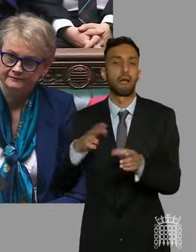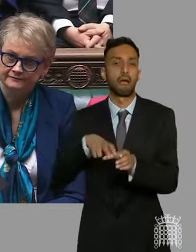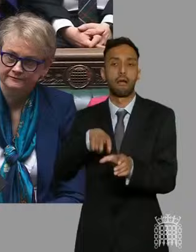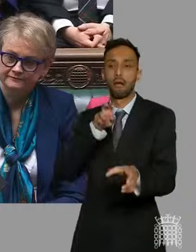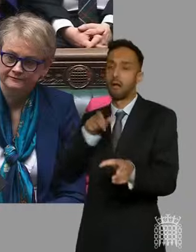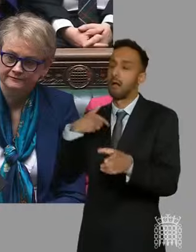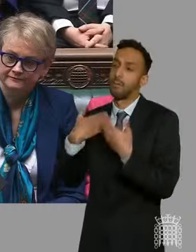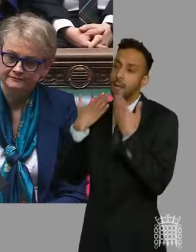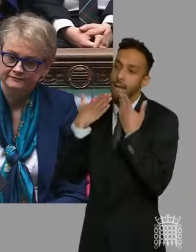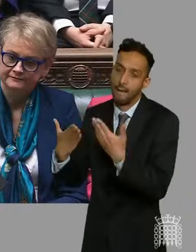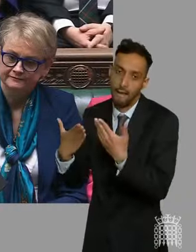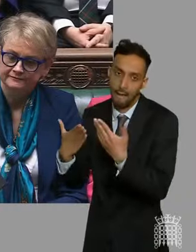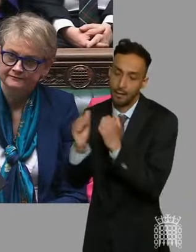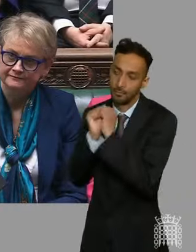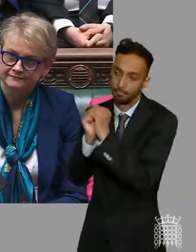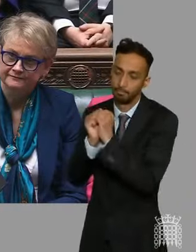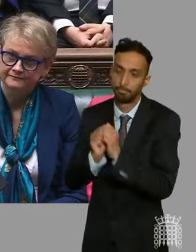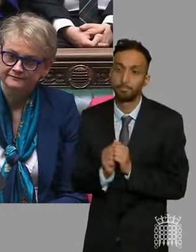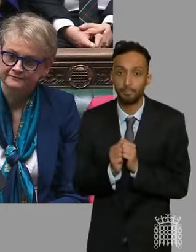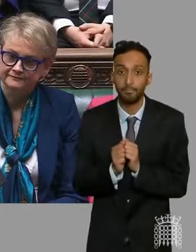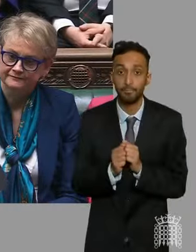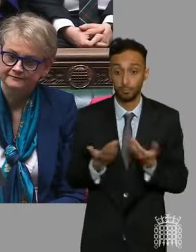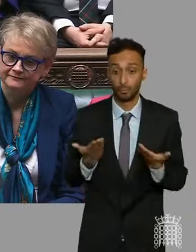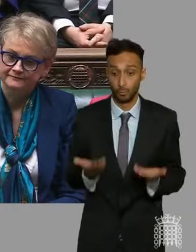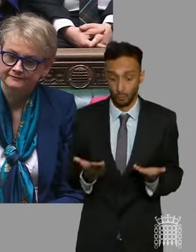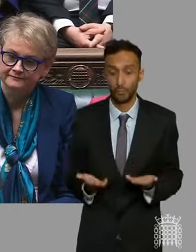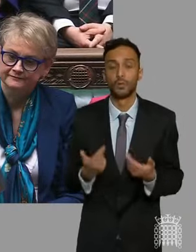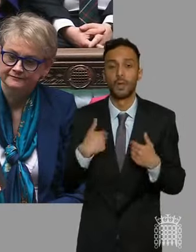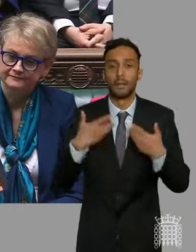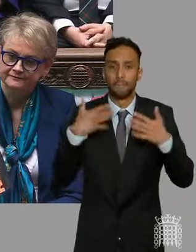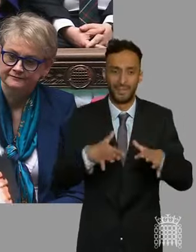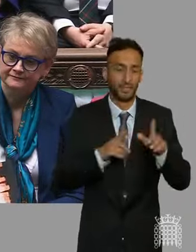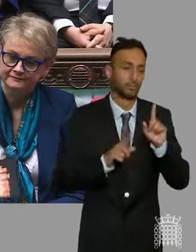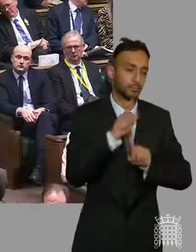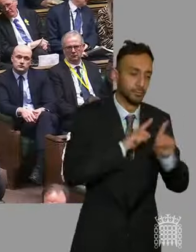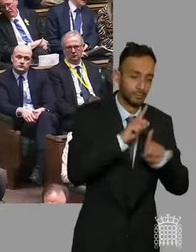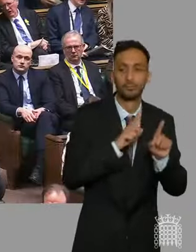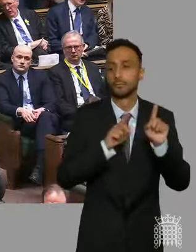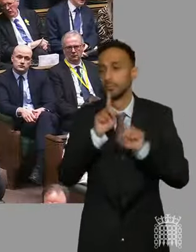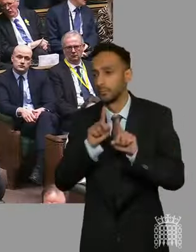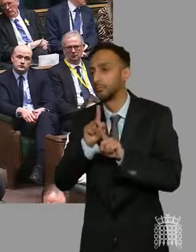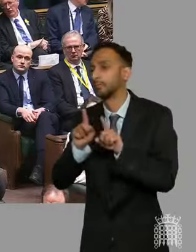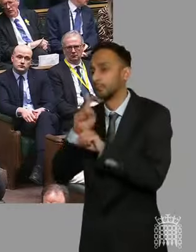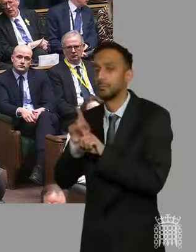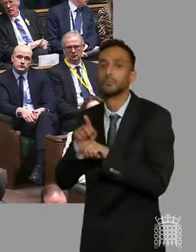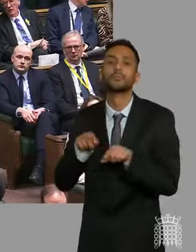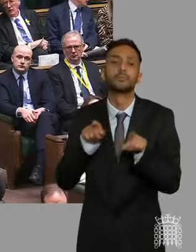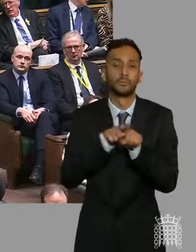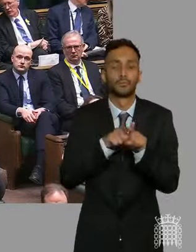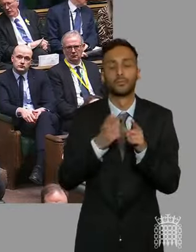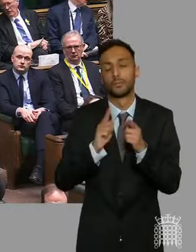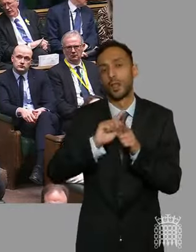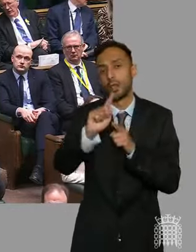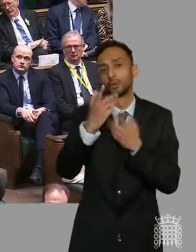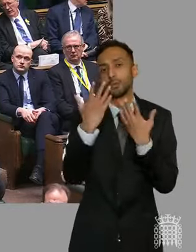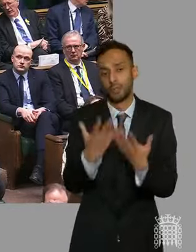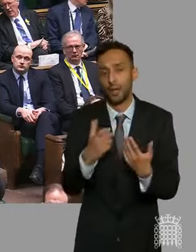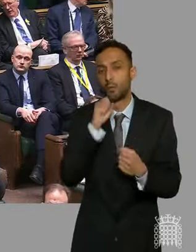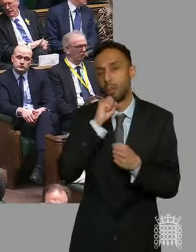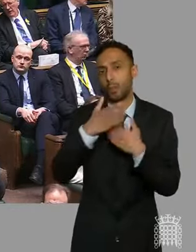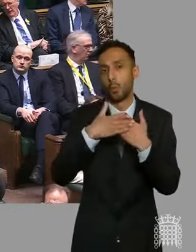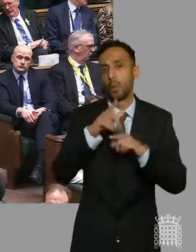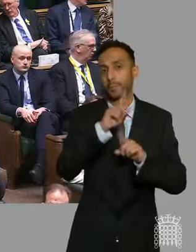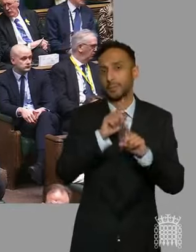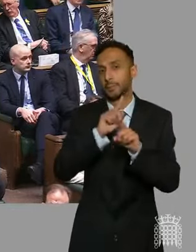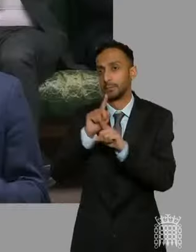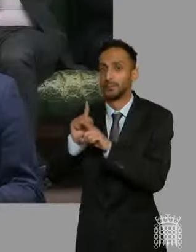addition to my duties in this House, I shall have further such meetings later today. Dr. Luca. Could the Prime Minister tell